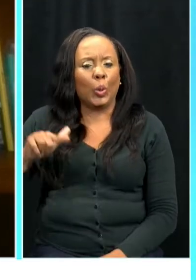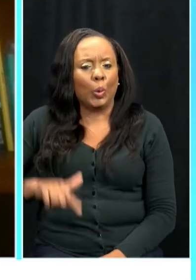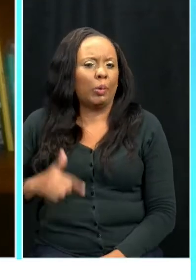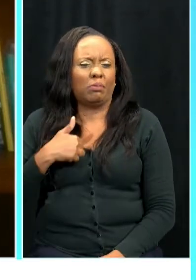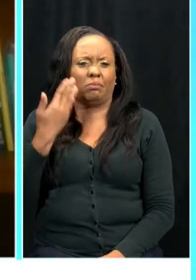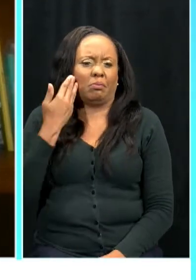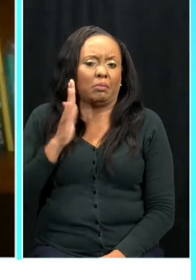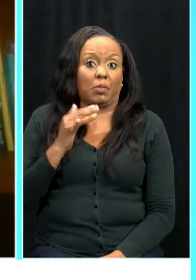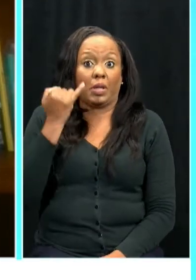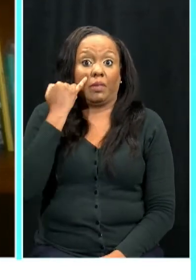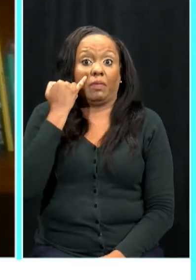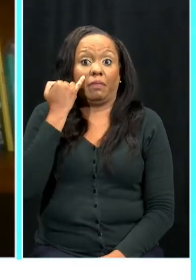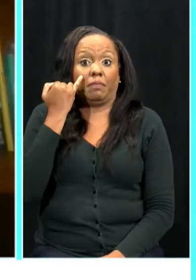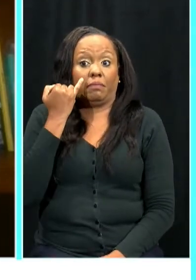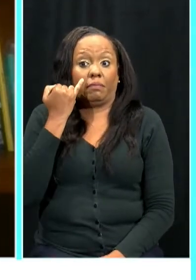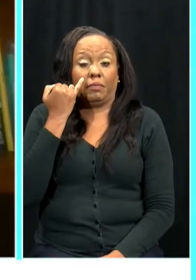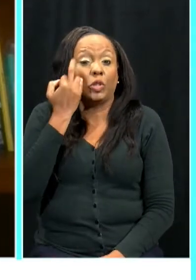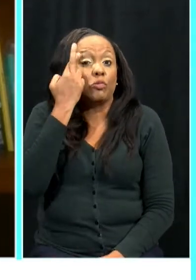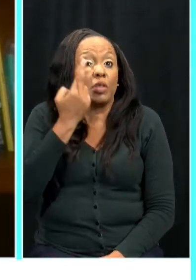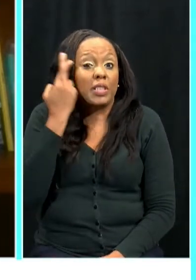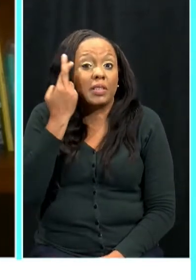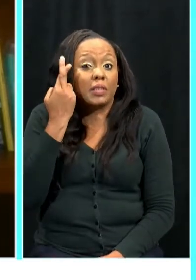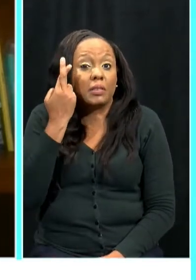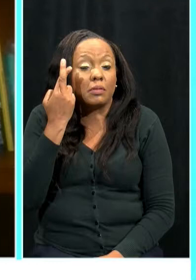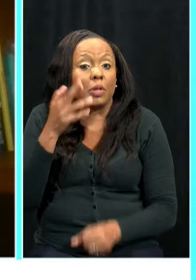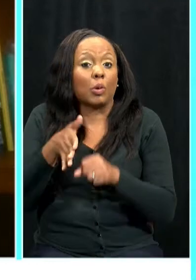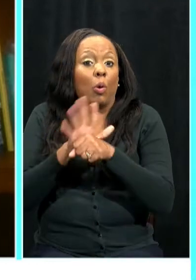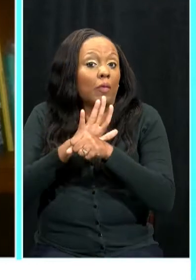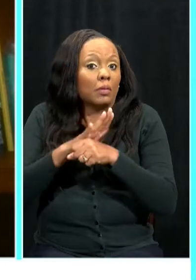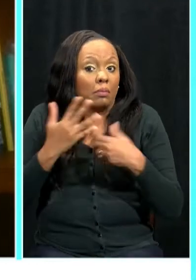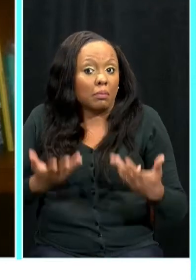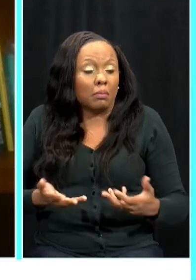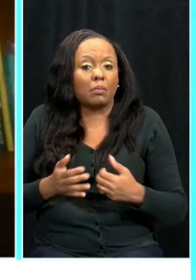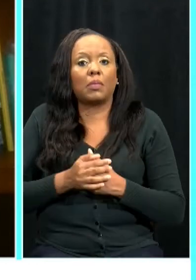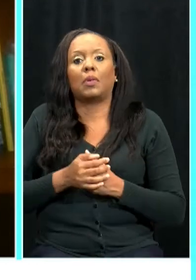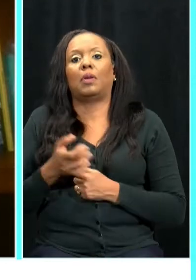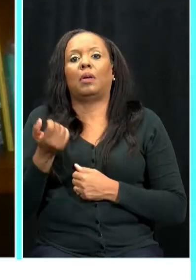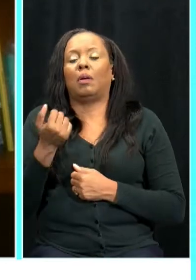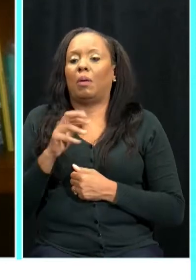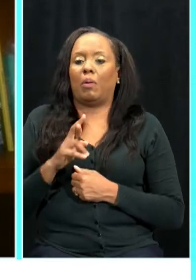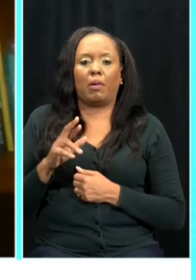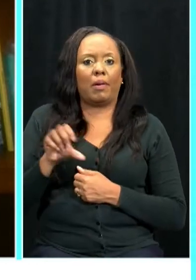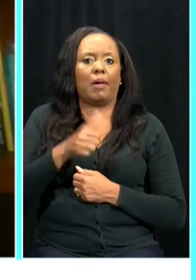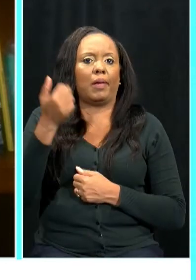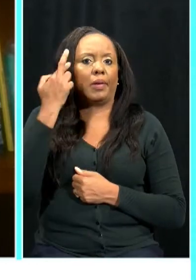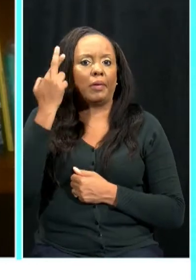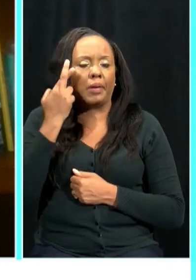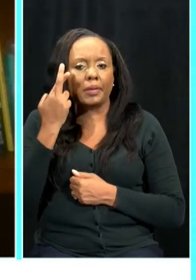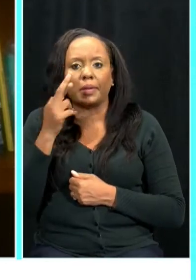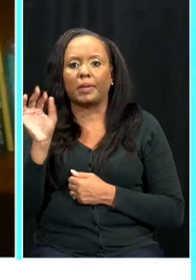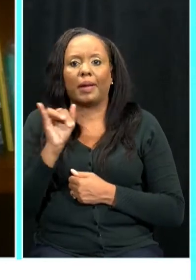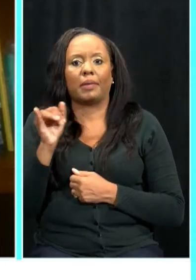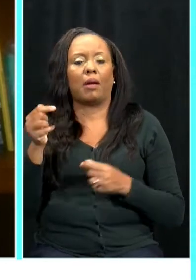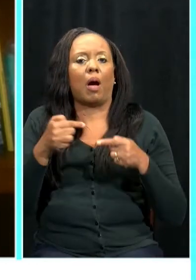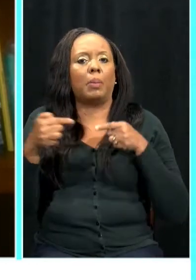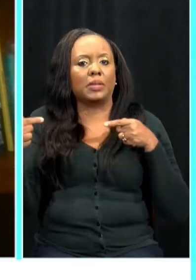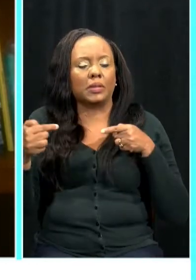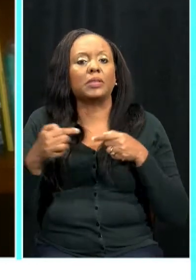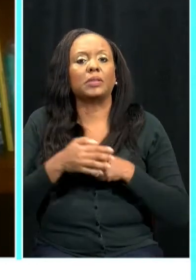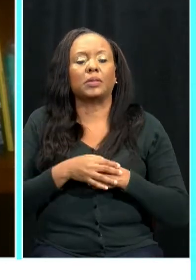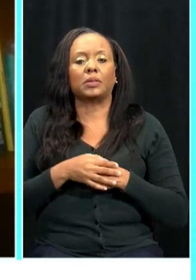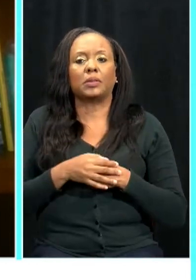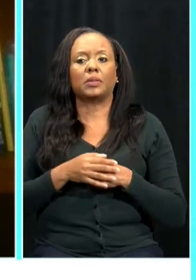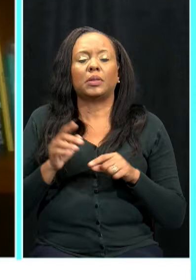again due to the same factors, like in terms of opposition demotivation and so forth. But then when one thinks